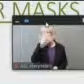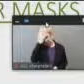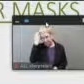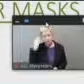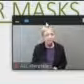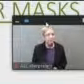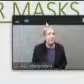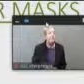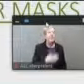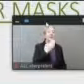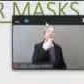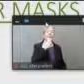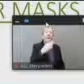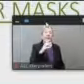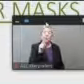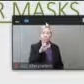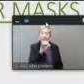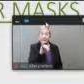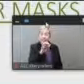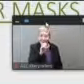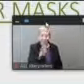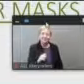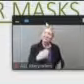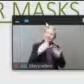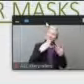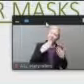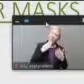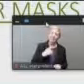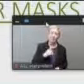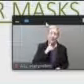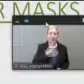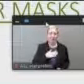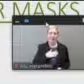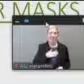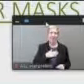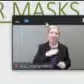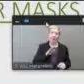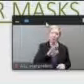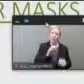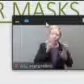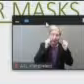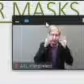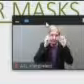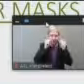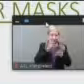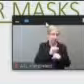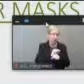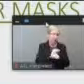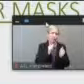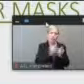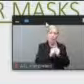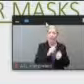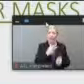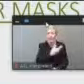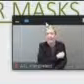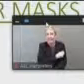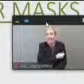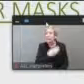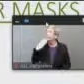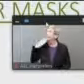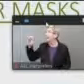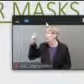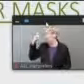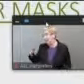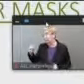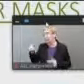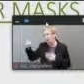Thanks so much, Tracy. I appreciate your amazing work on vaccines. Thank you, Governor, for